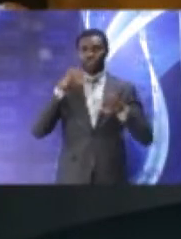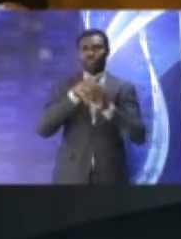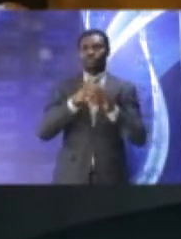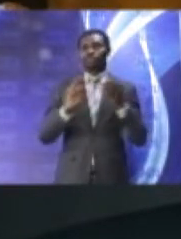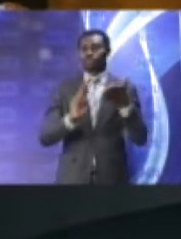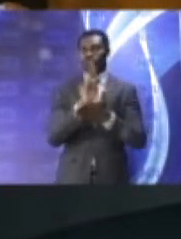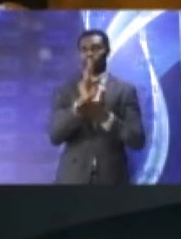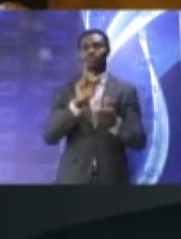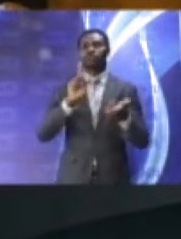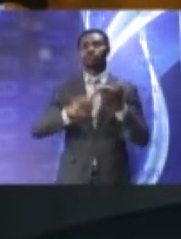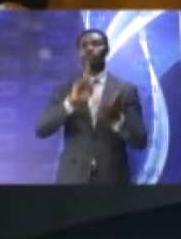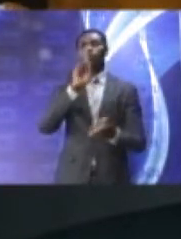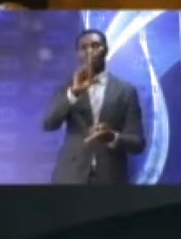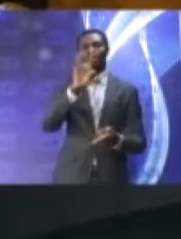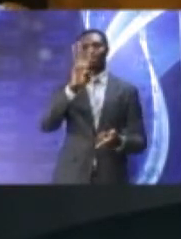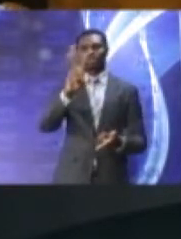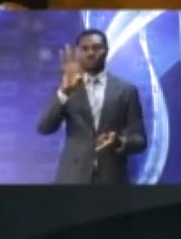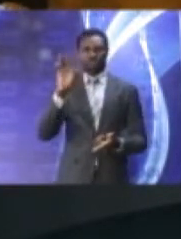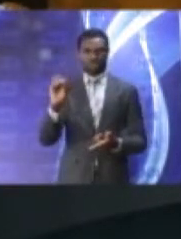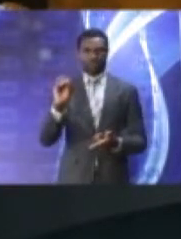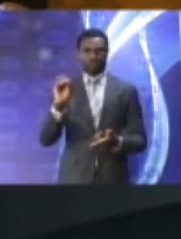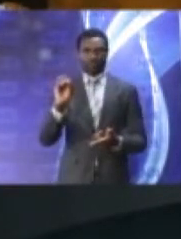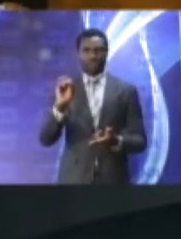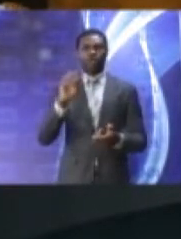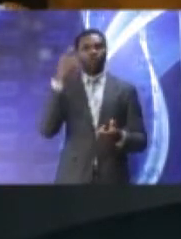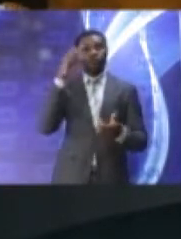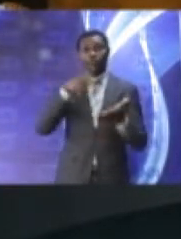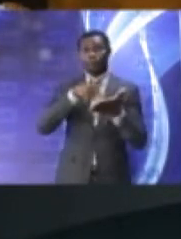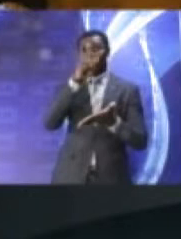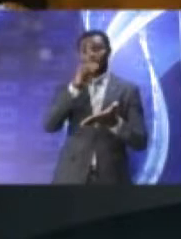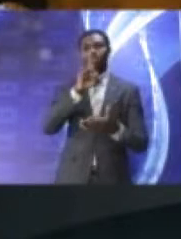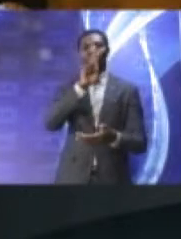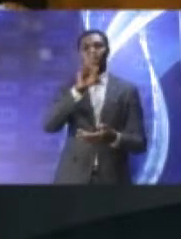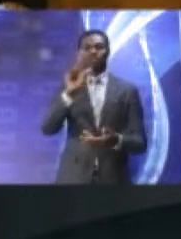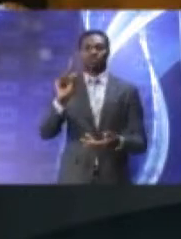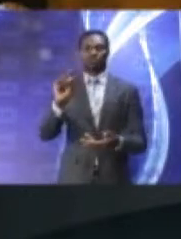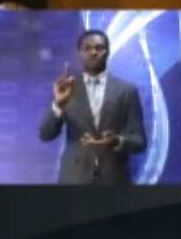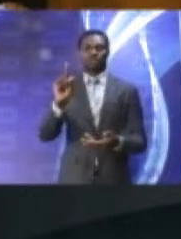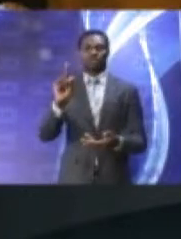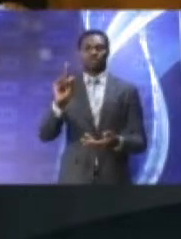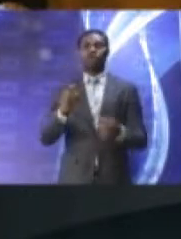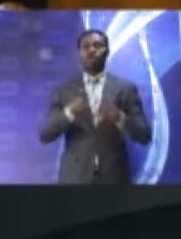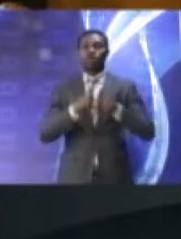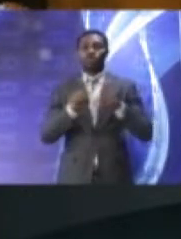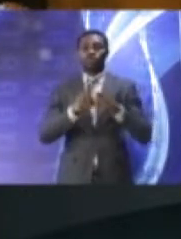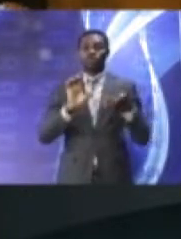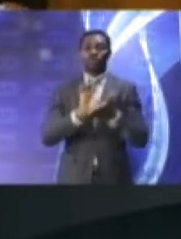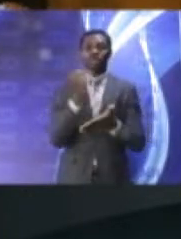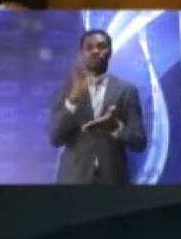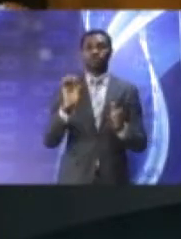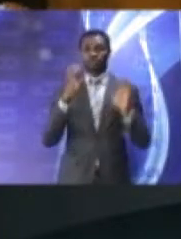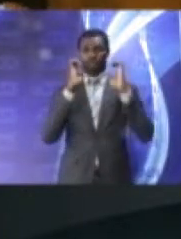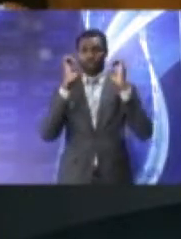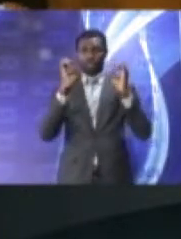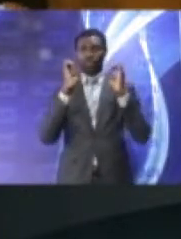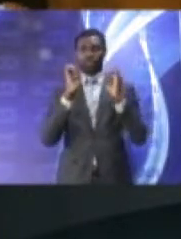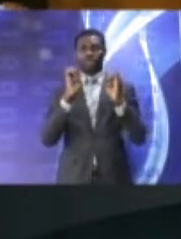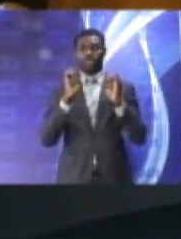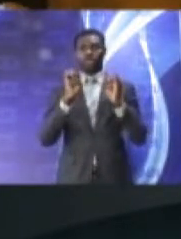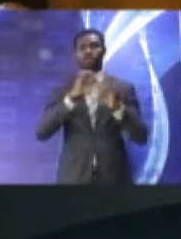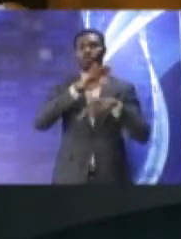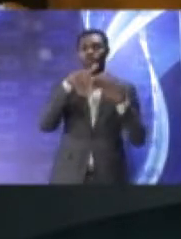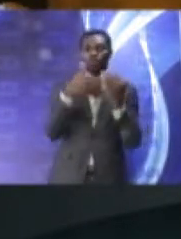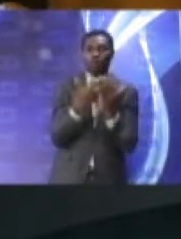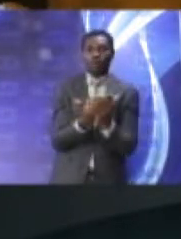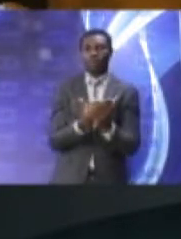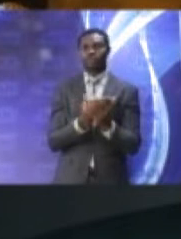at 160. Cut-off marks for polytechnics 120, while colleges of education and innovative enterprise and institute